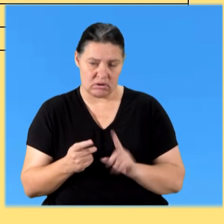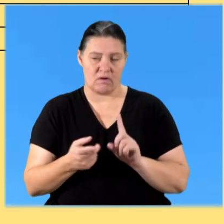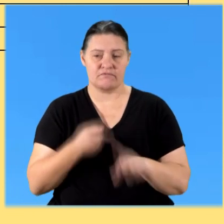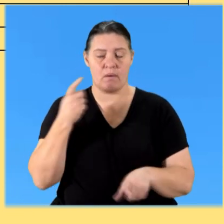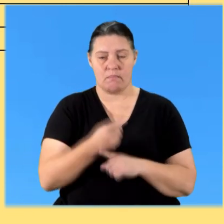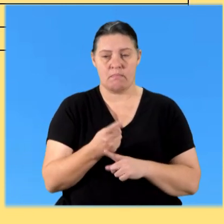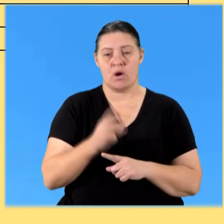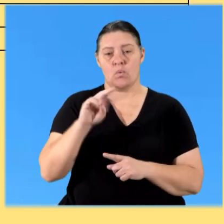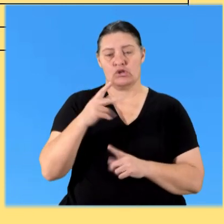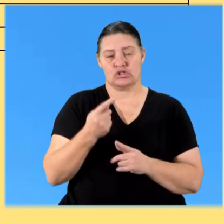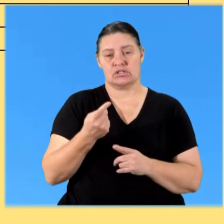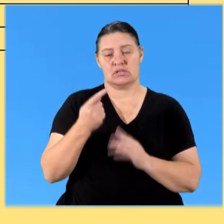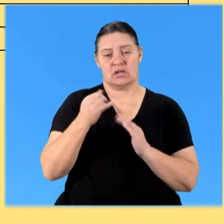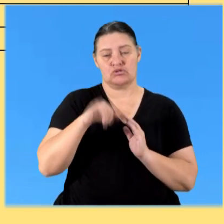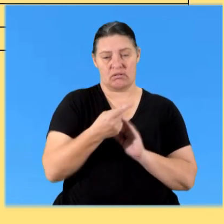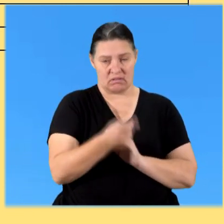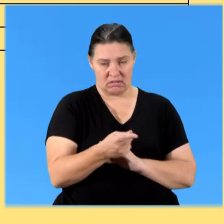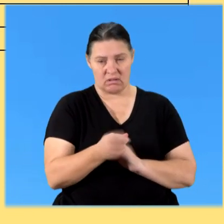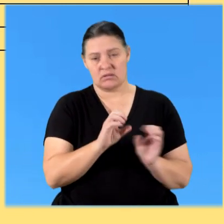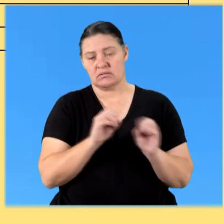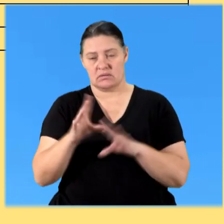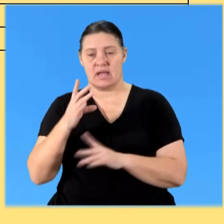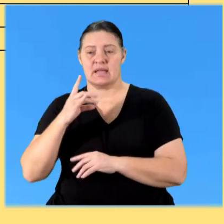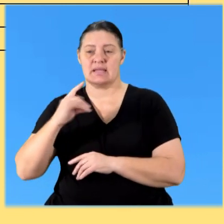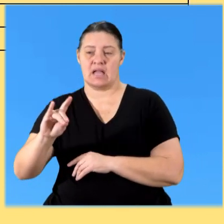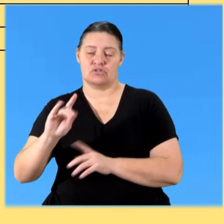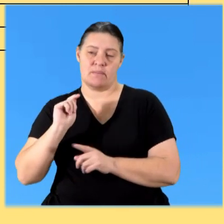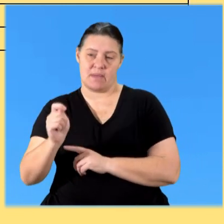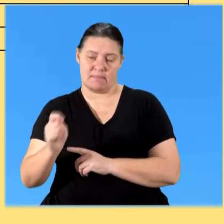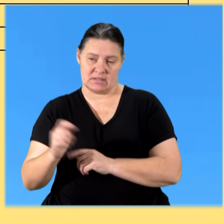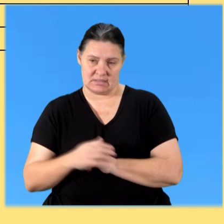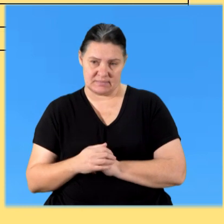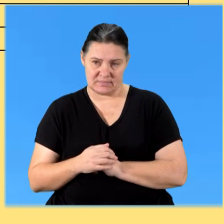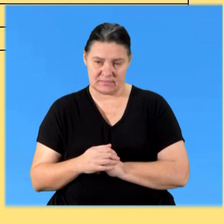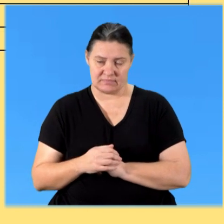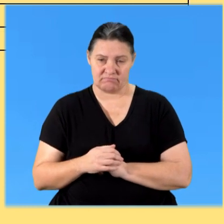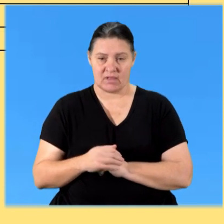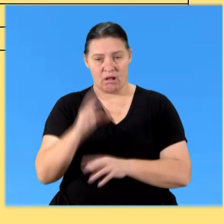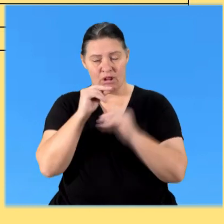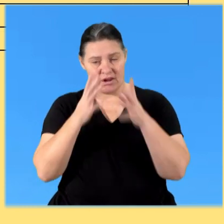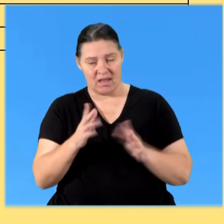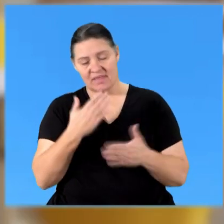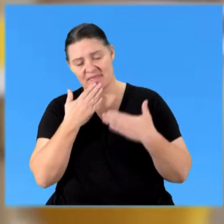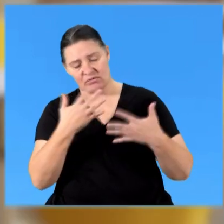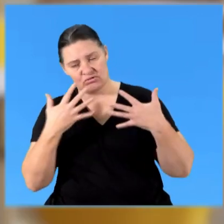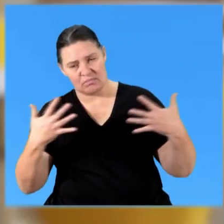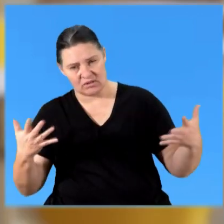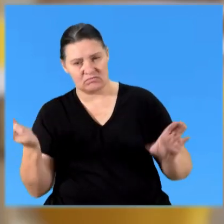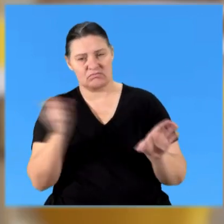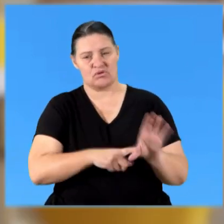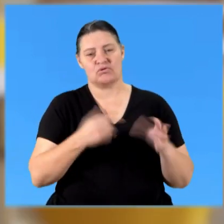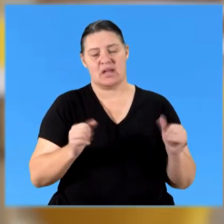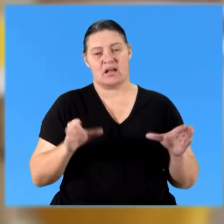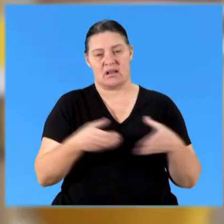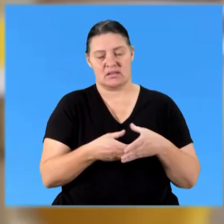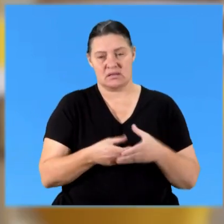it from the wages journal onto my cash payments journal. Dear learners, thank you so much for